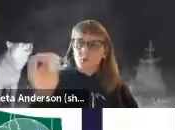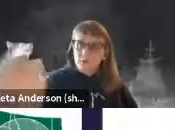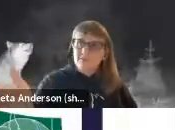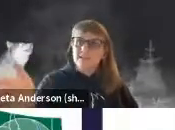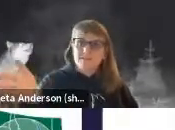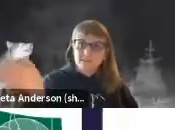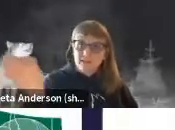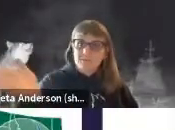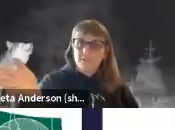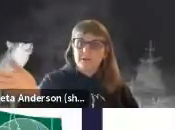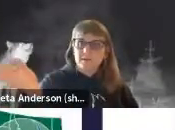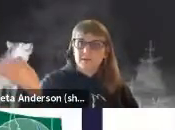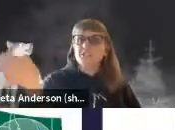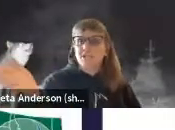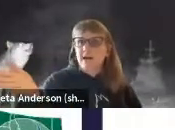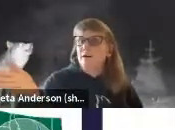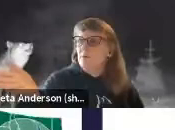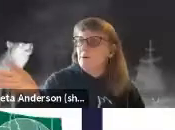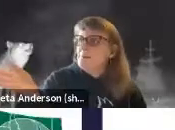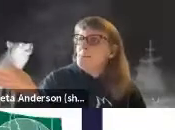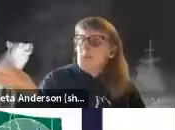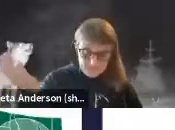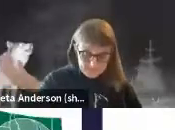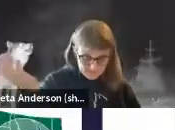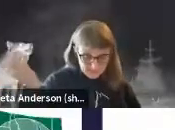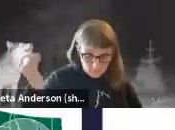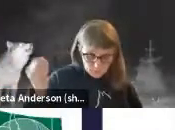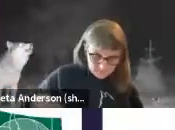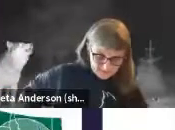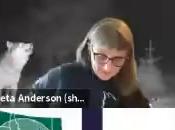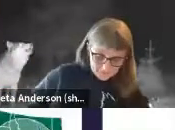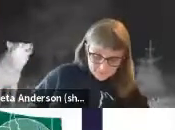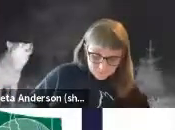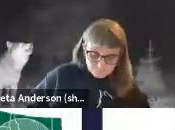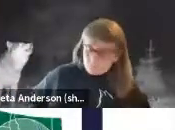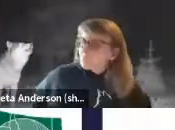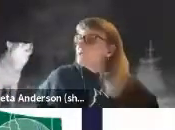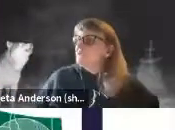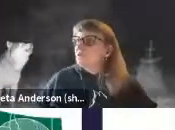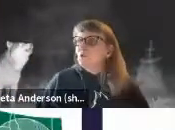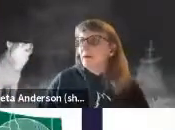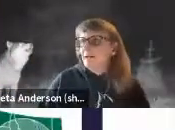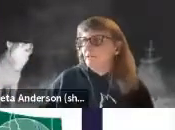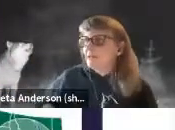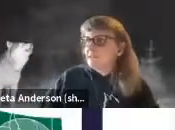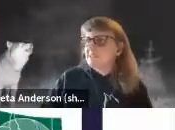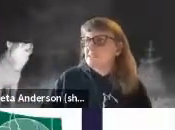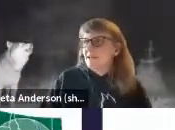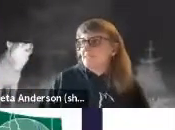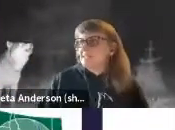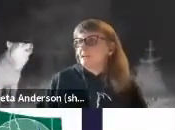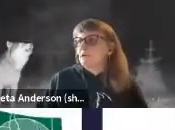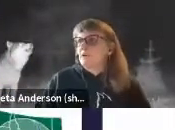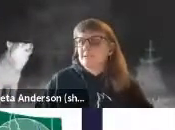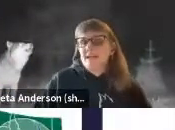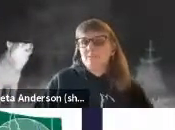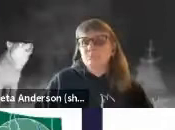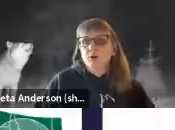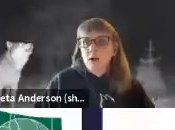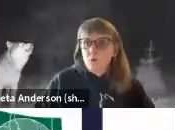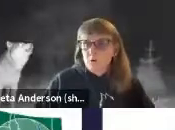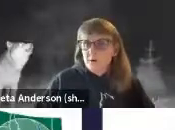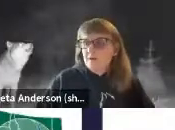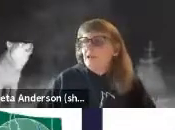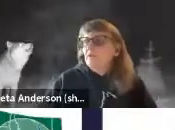the equivalent livestock, each cow, it's the equivalent of 2 elk, 7 deer, or